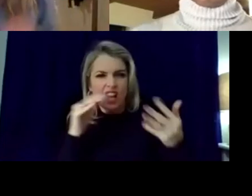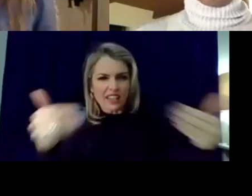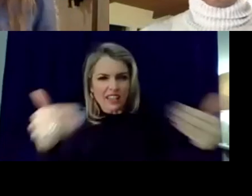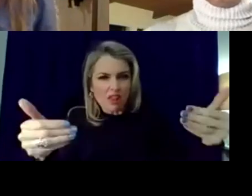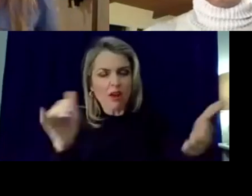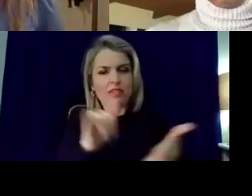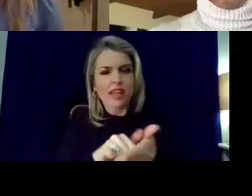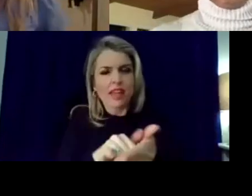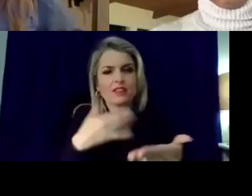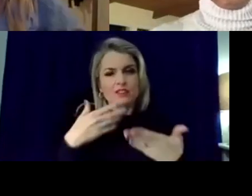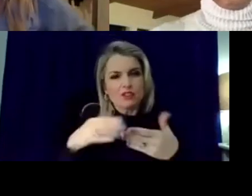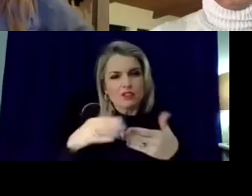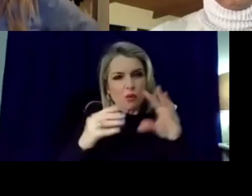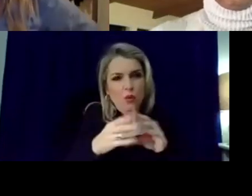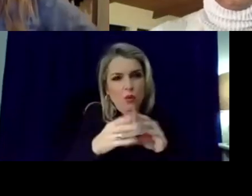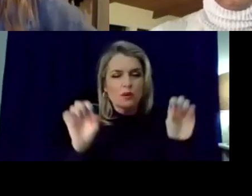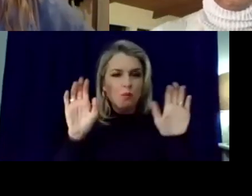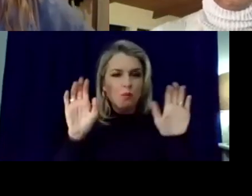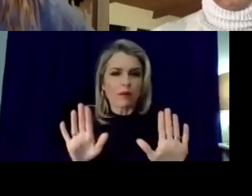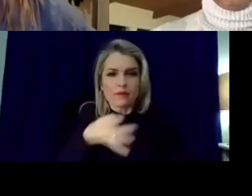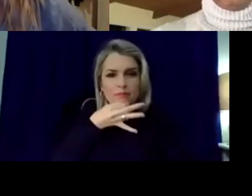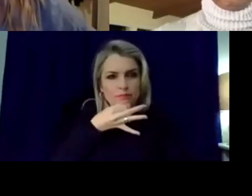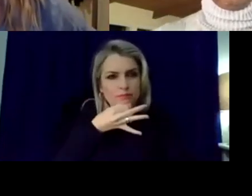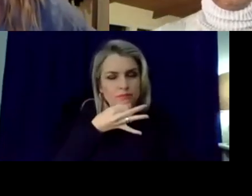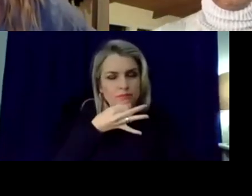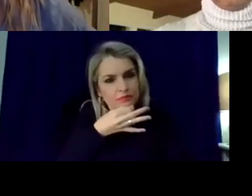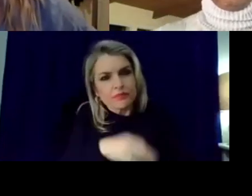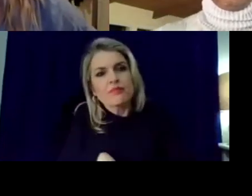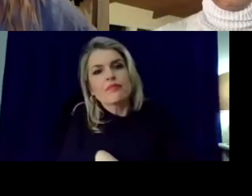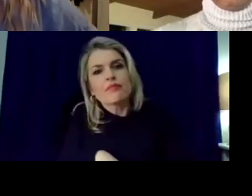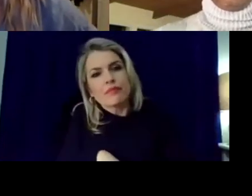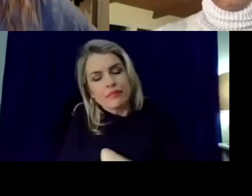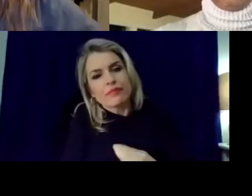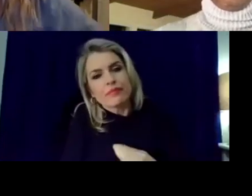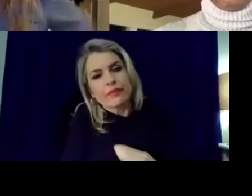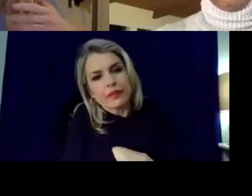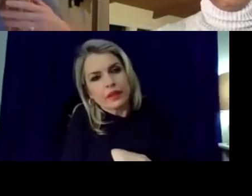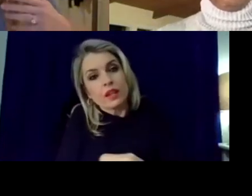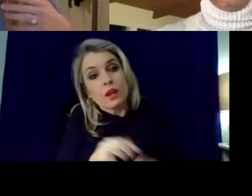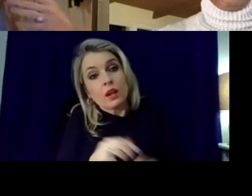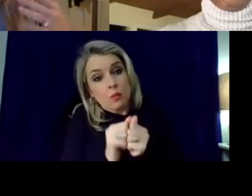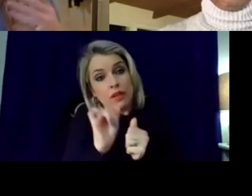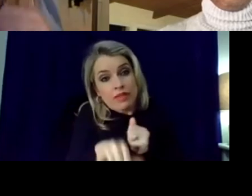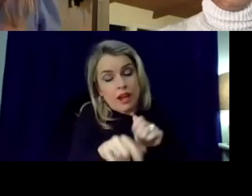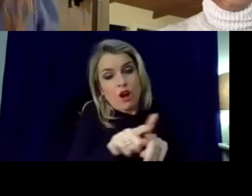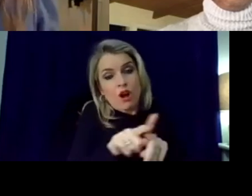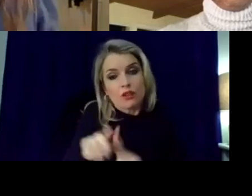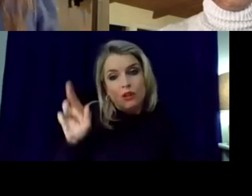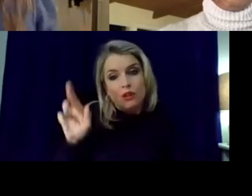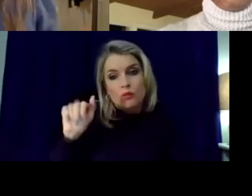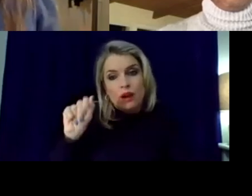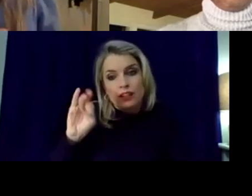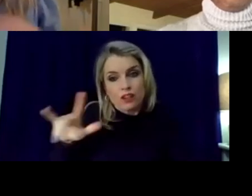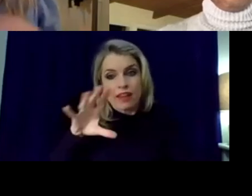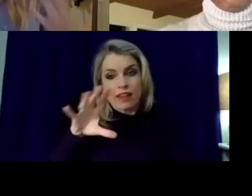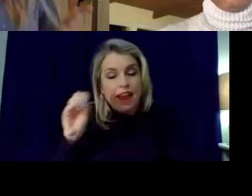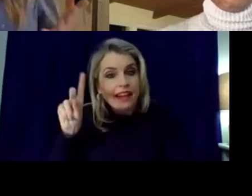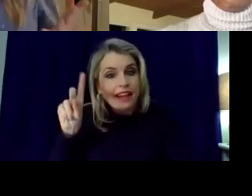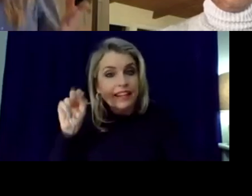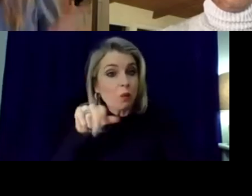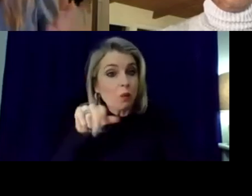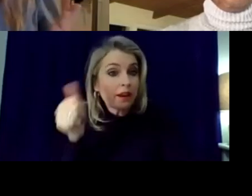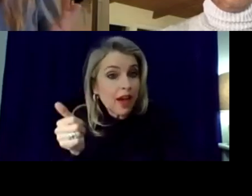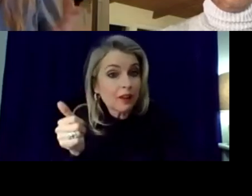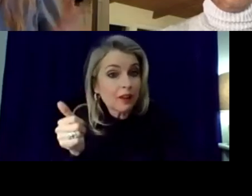the series. And I think you did that masterfully. So kind of going off of that, Randall and Dan, what